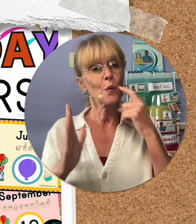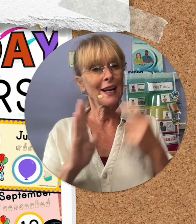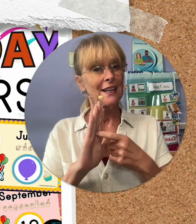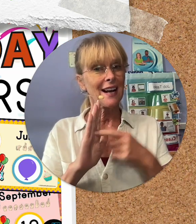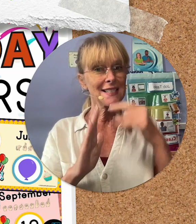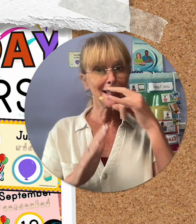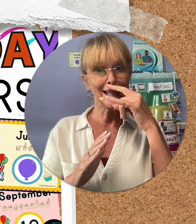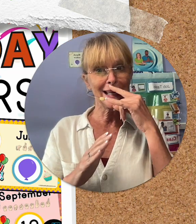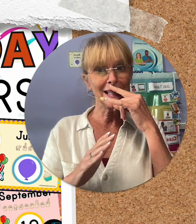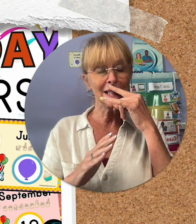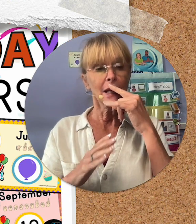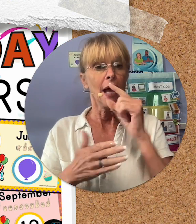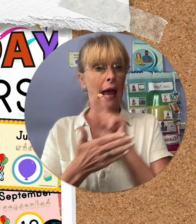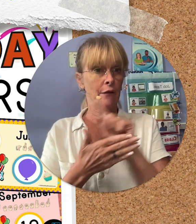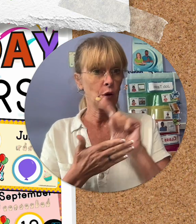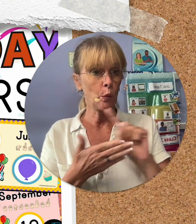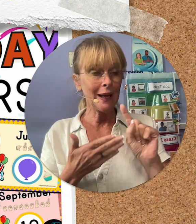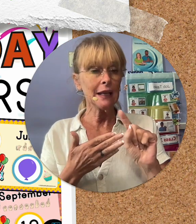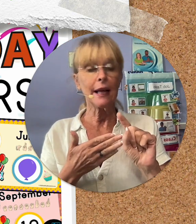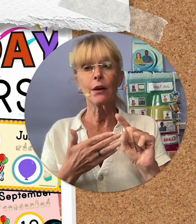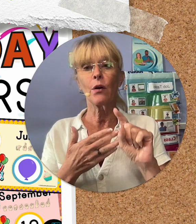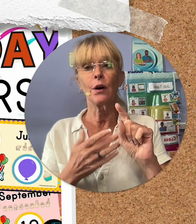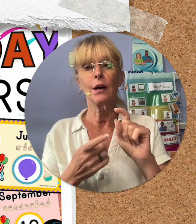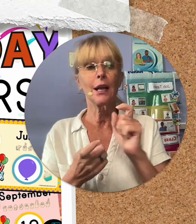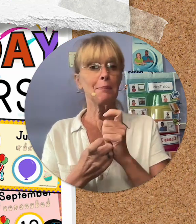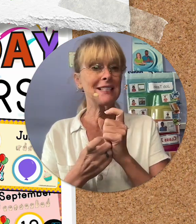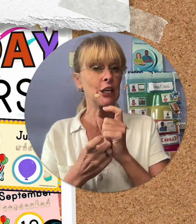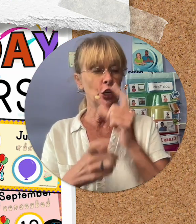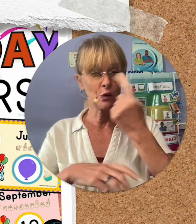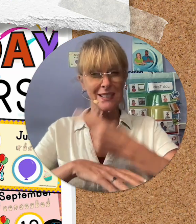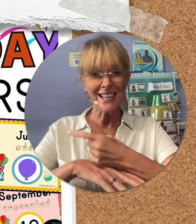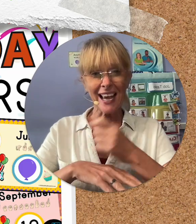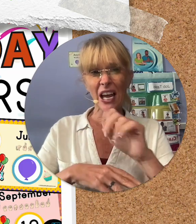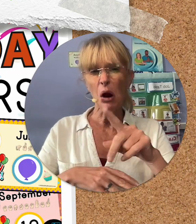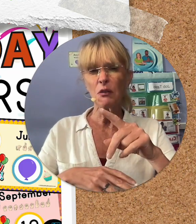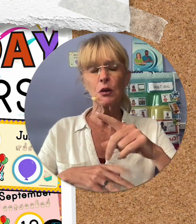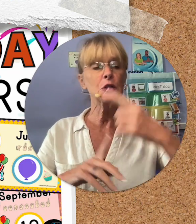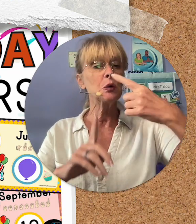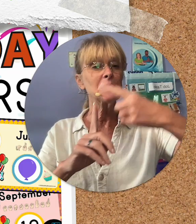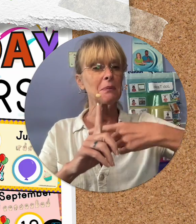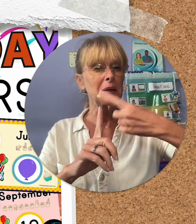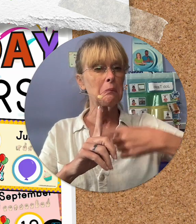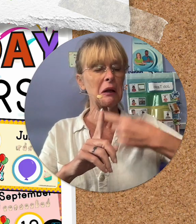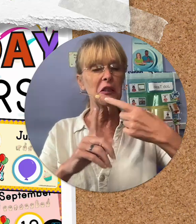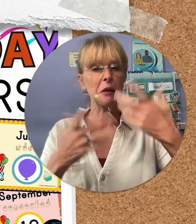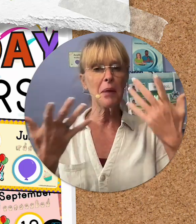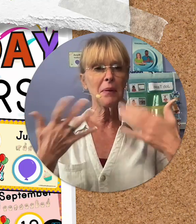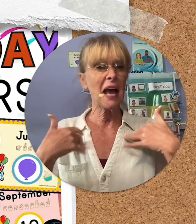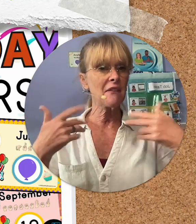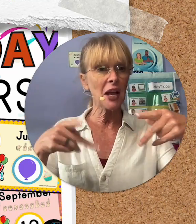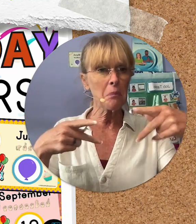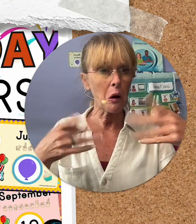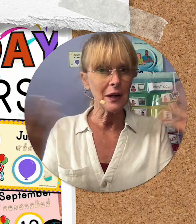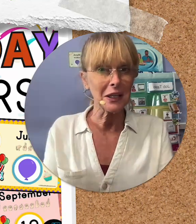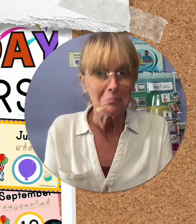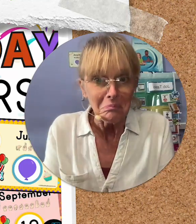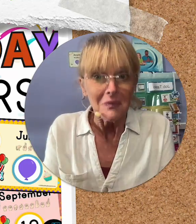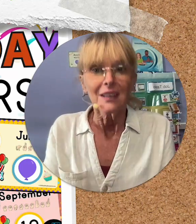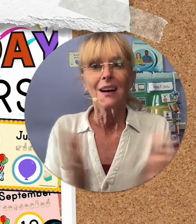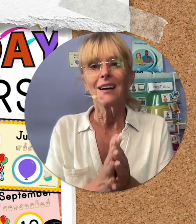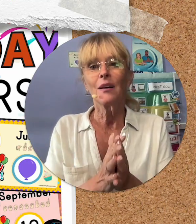to recognize the kids every week, like on a particular day, or if you're going to do something monthly, maybe have a